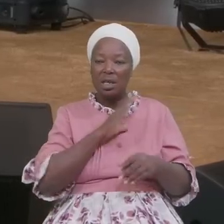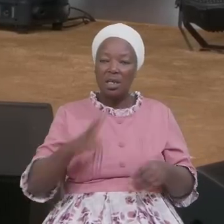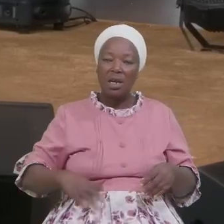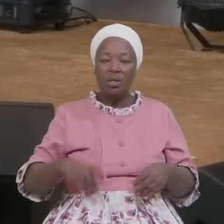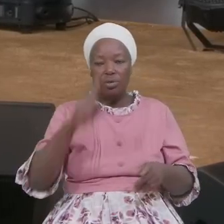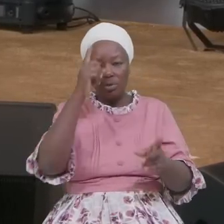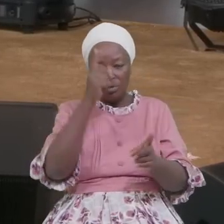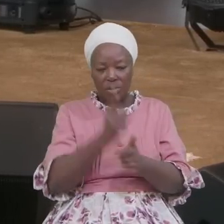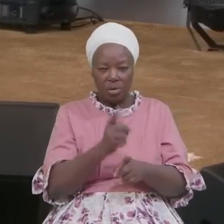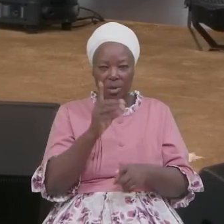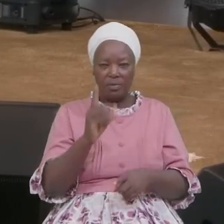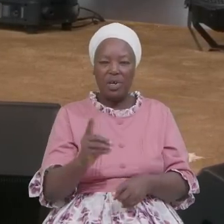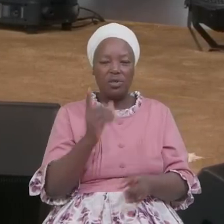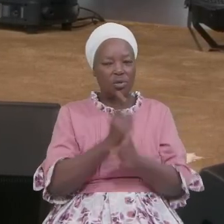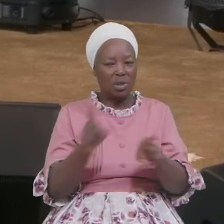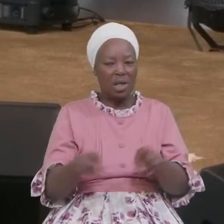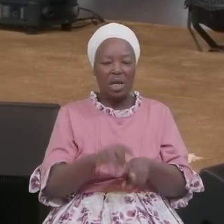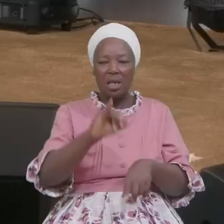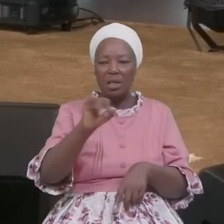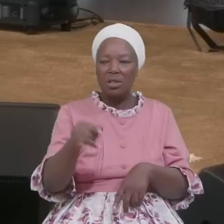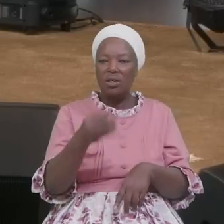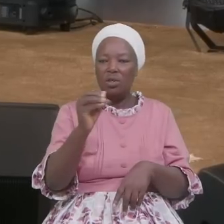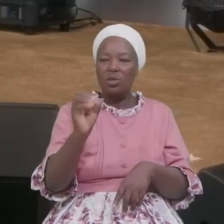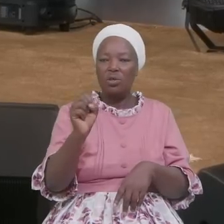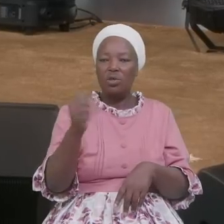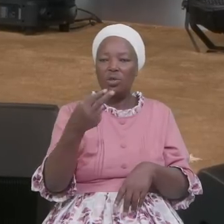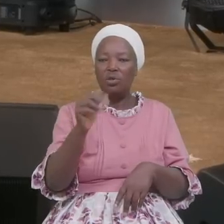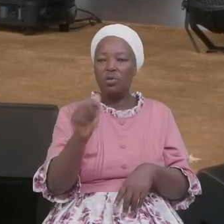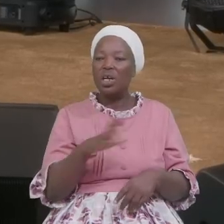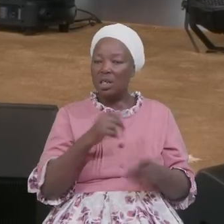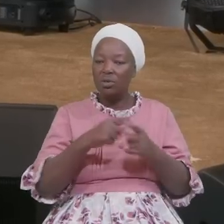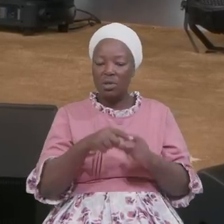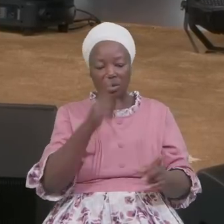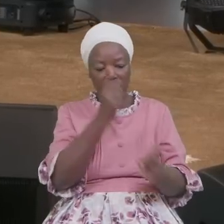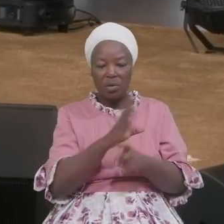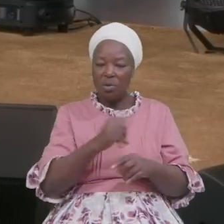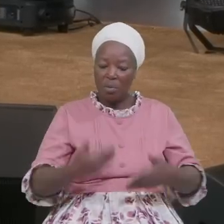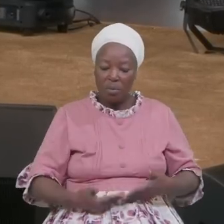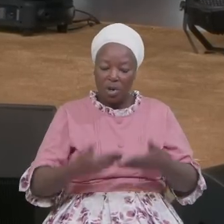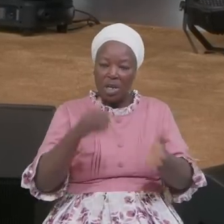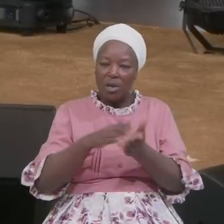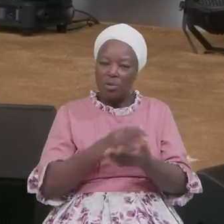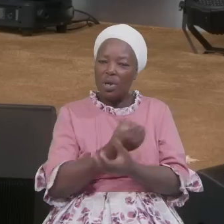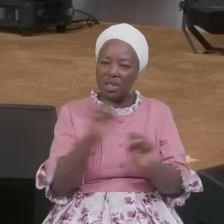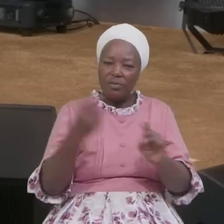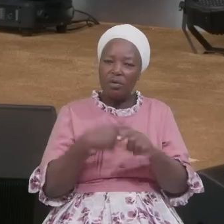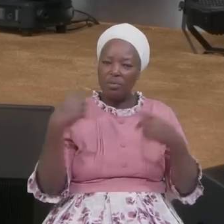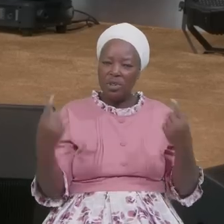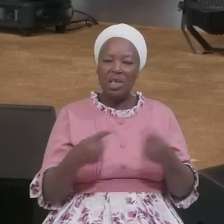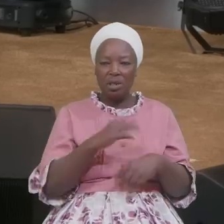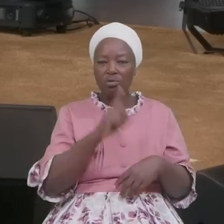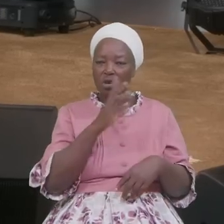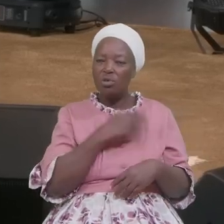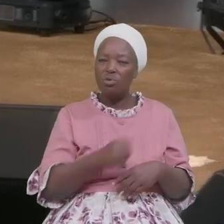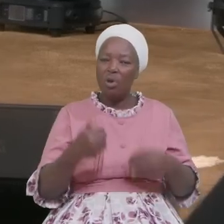justified like Joshua. If you are justified, if you are born again, if you are regenerated, if